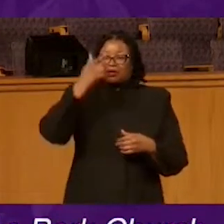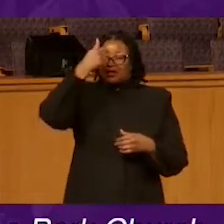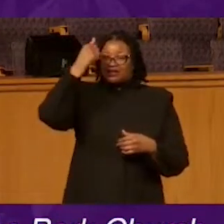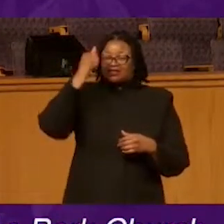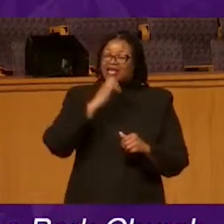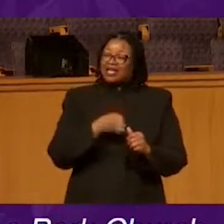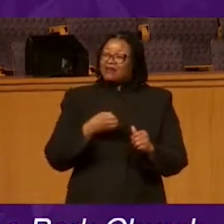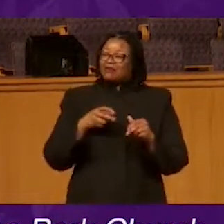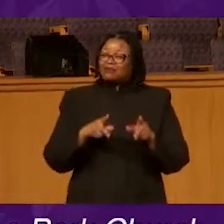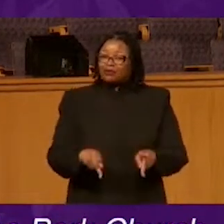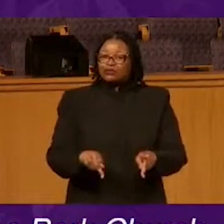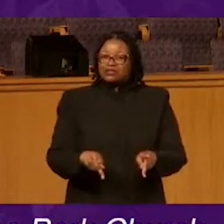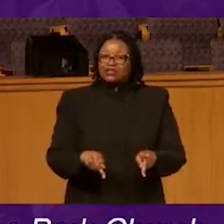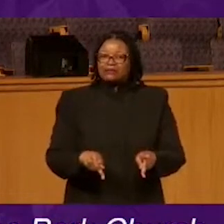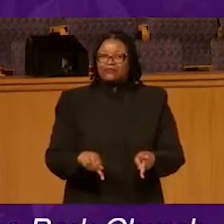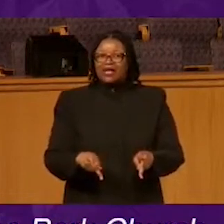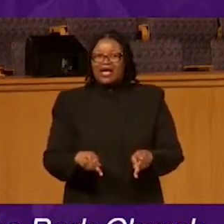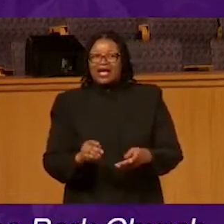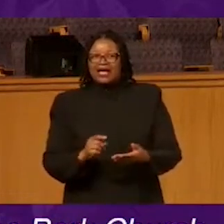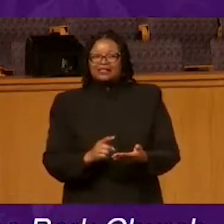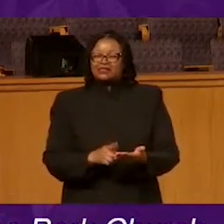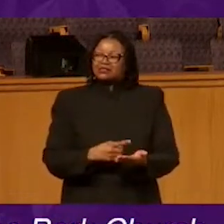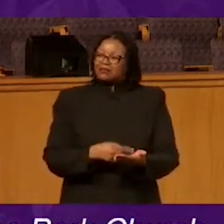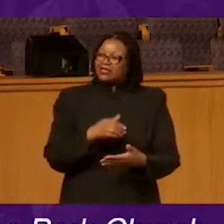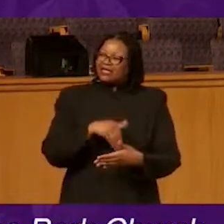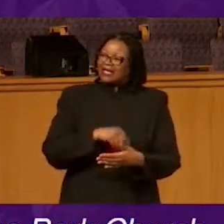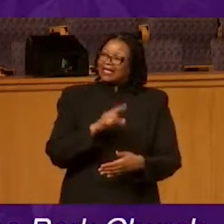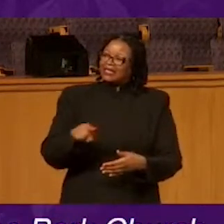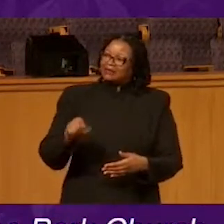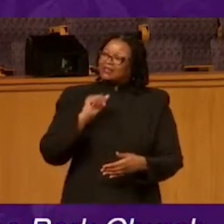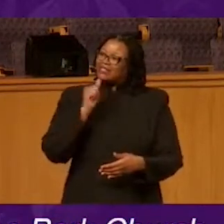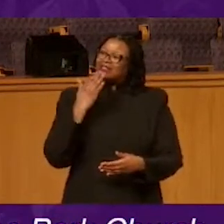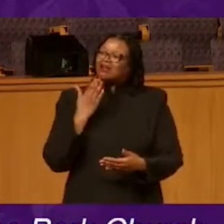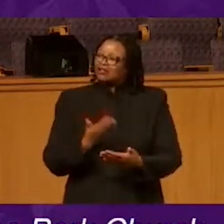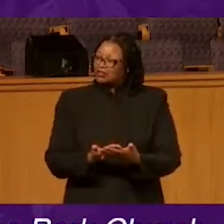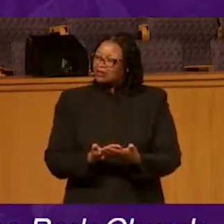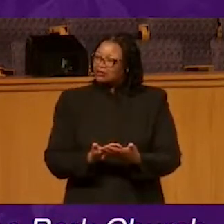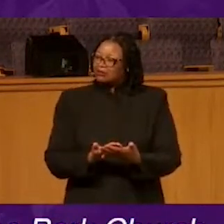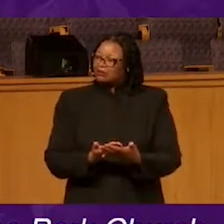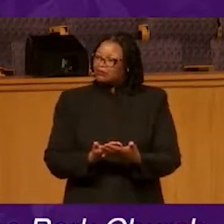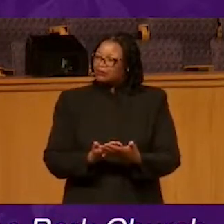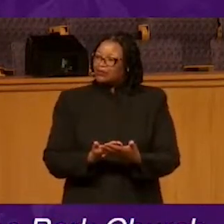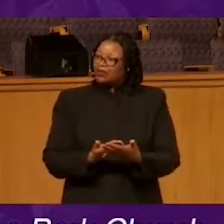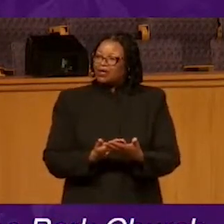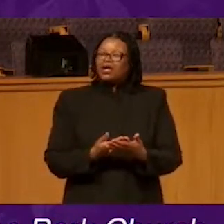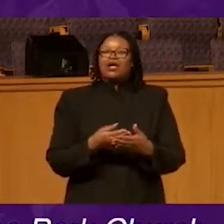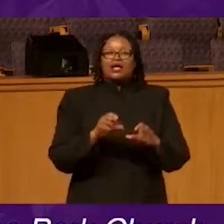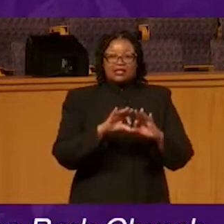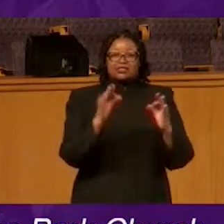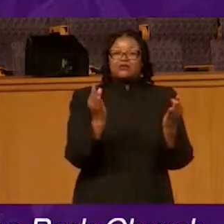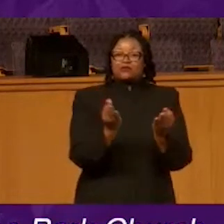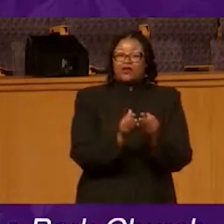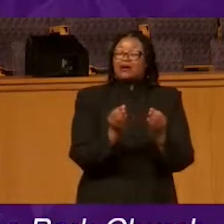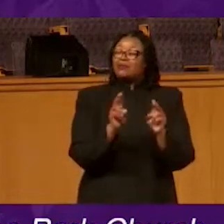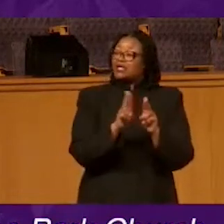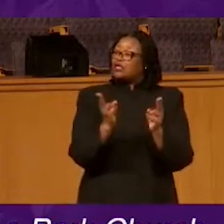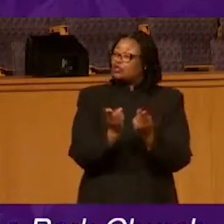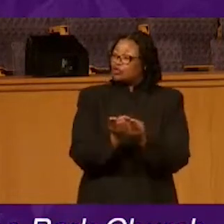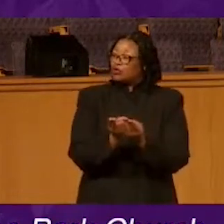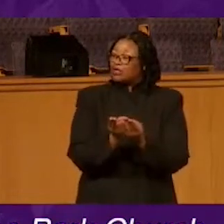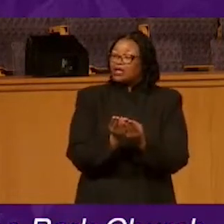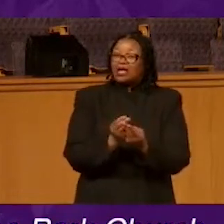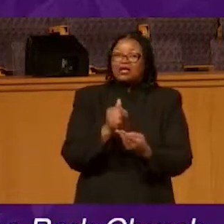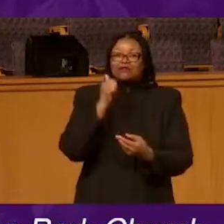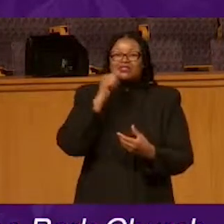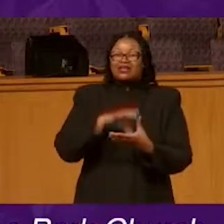edges. Every person has edges. And in a family unit, whether it's just a